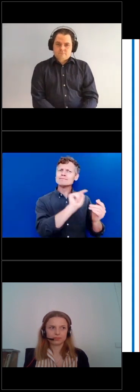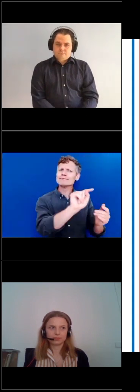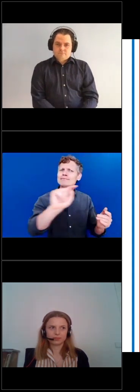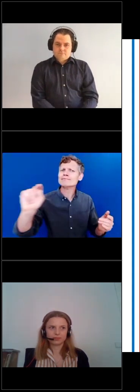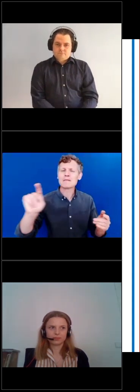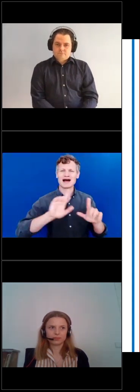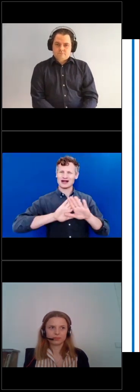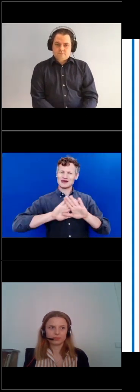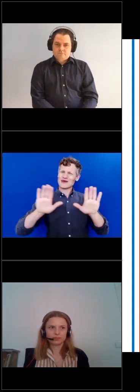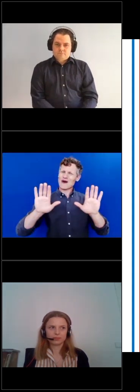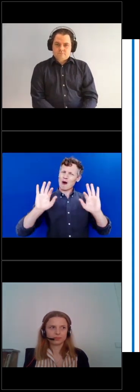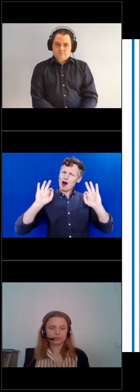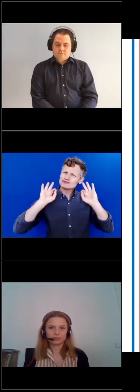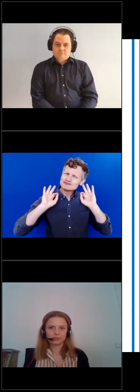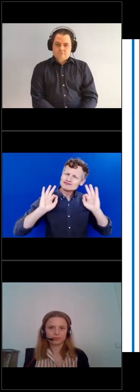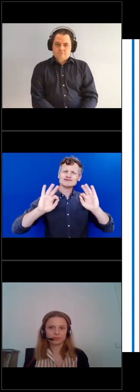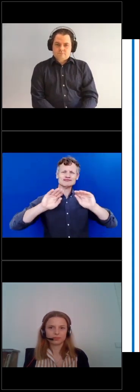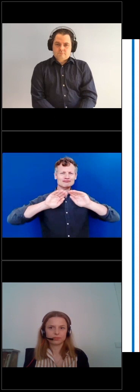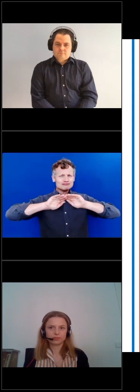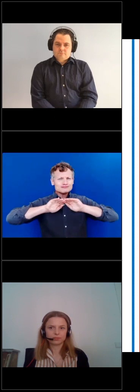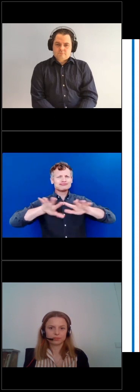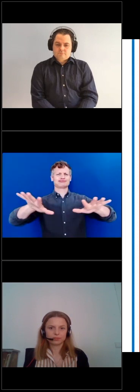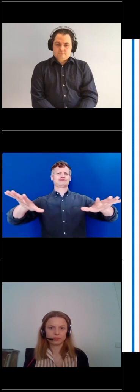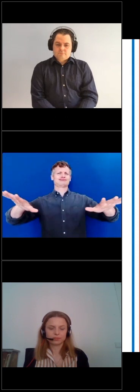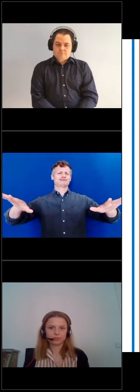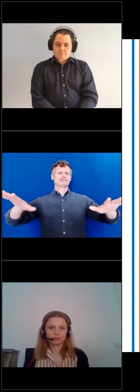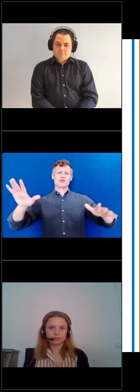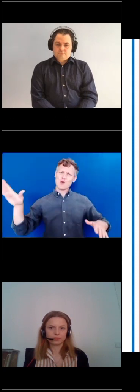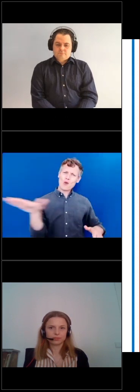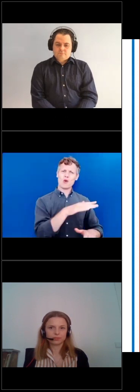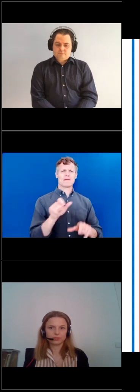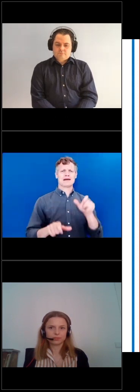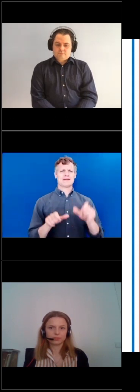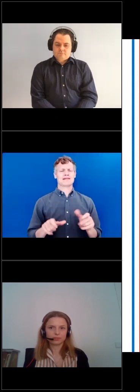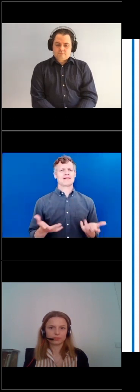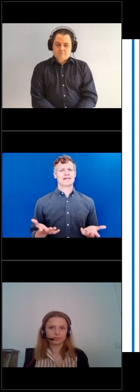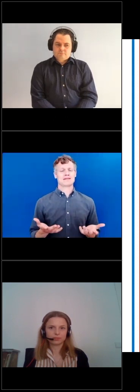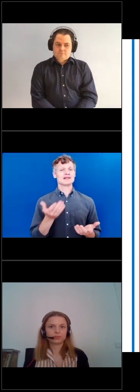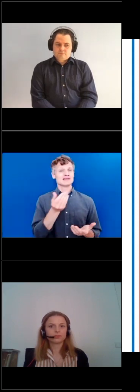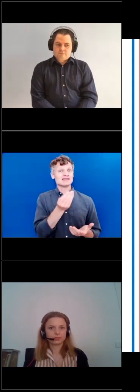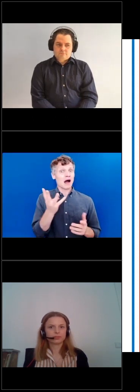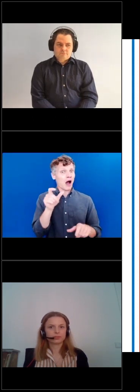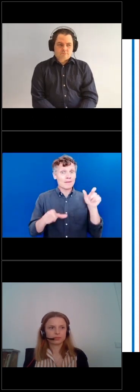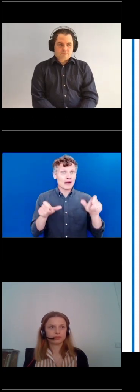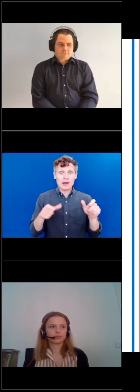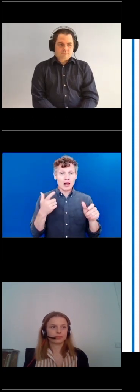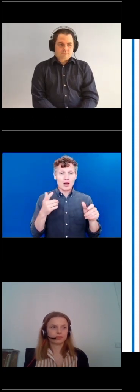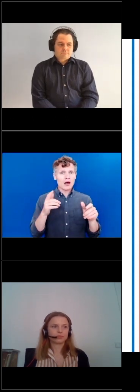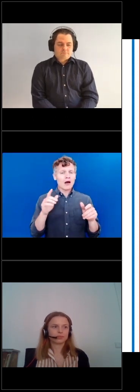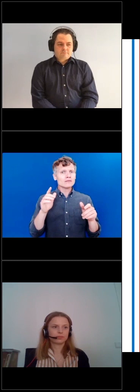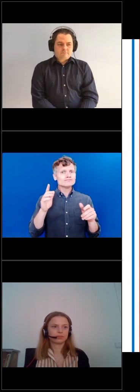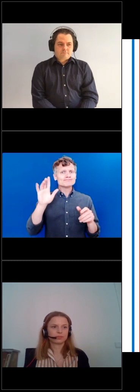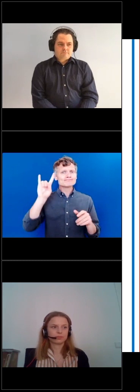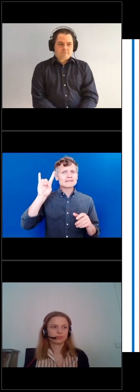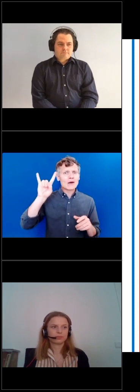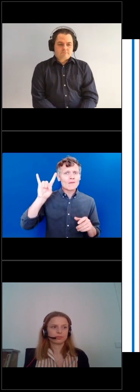is how to get or to reach people who don't have internet based. So the idea of